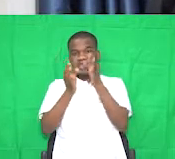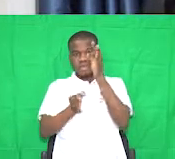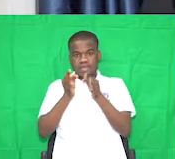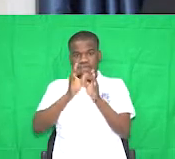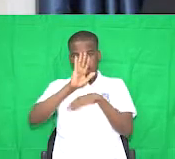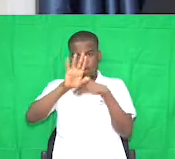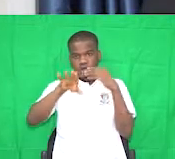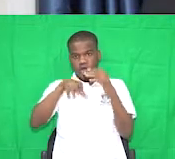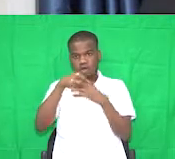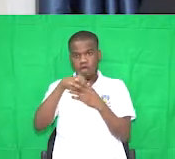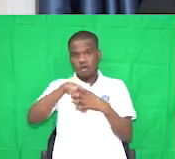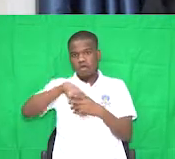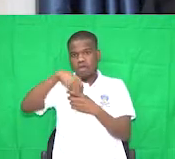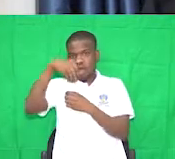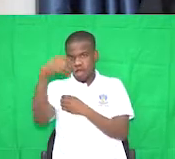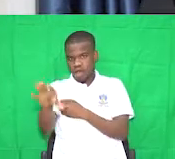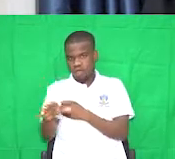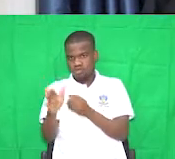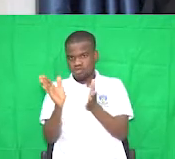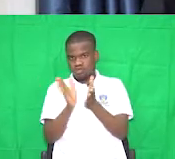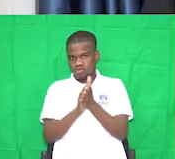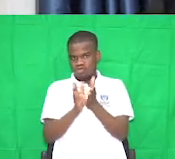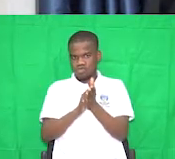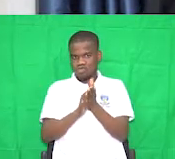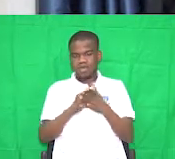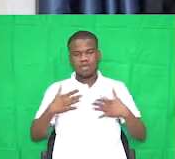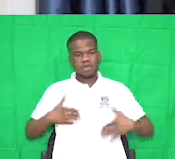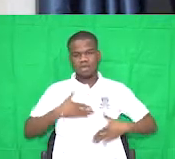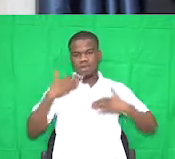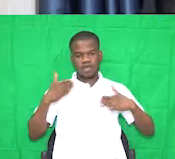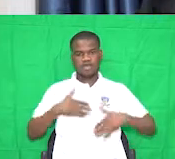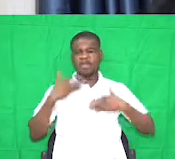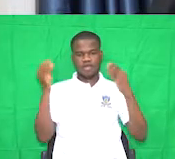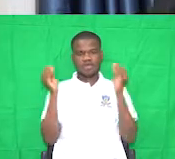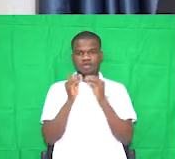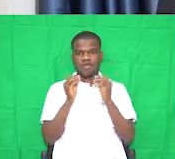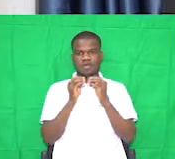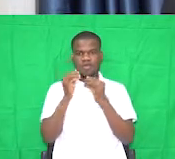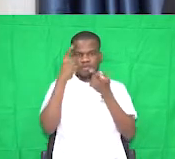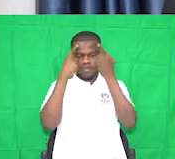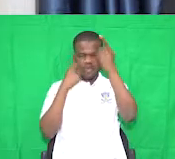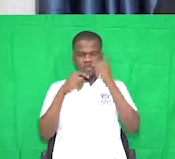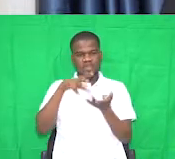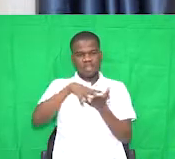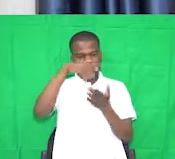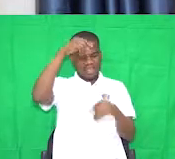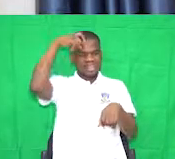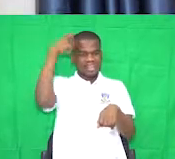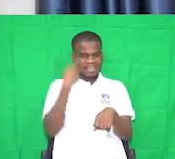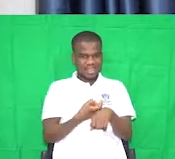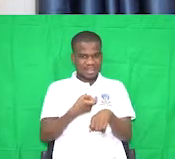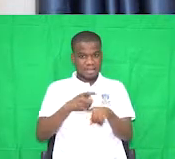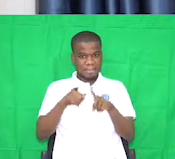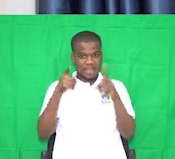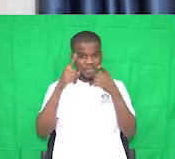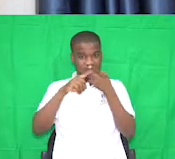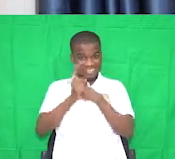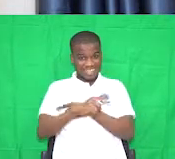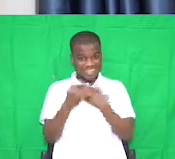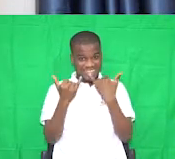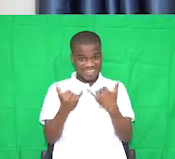out, it's normally celebrated so well with pomp and pageantry. But for the